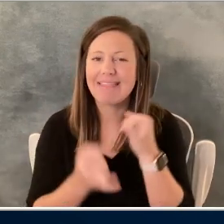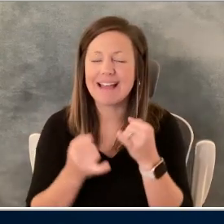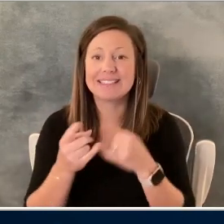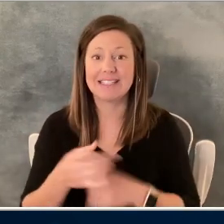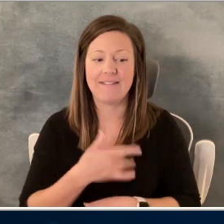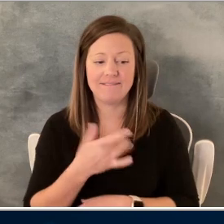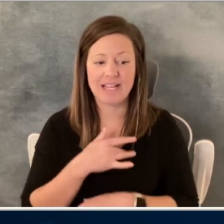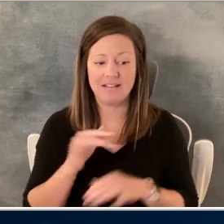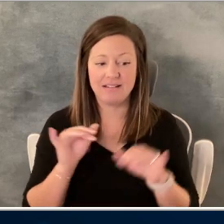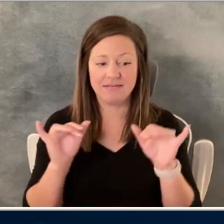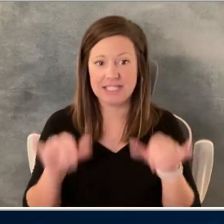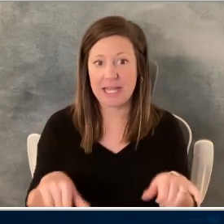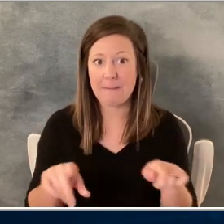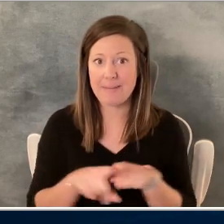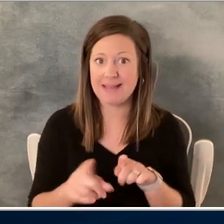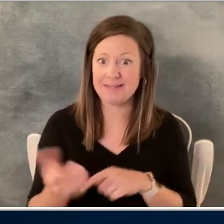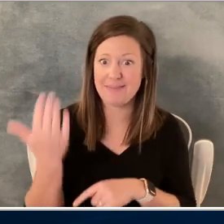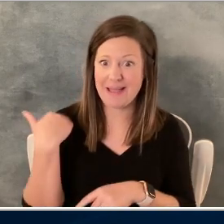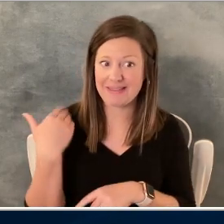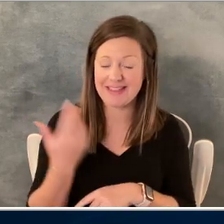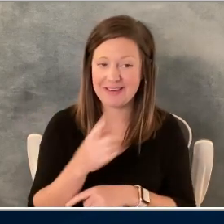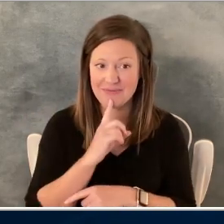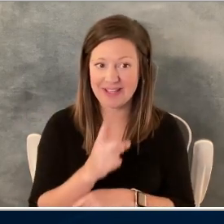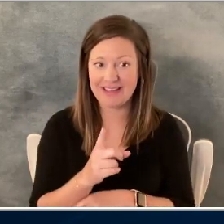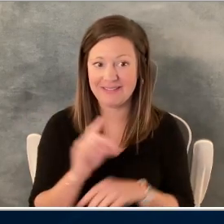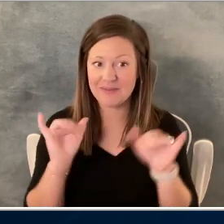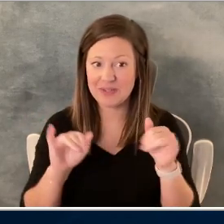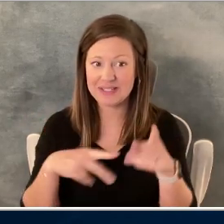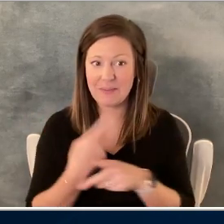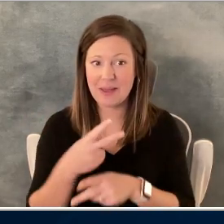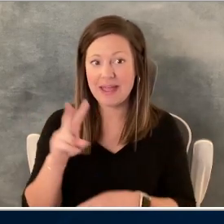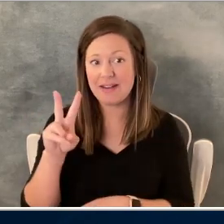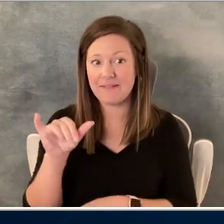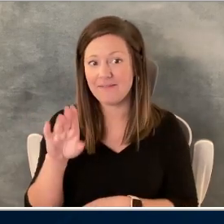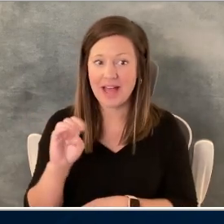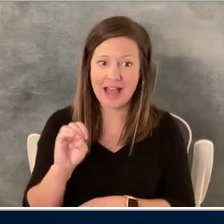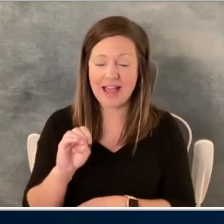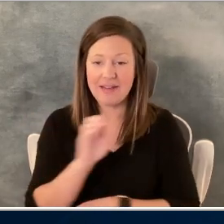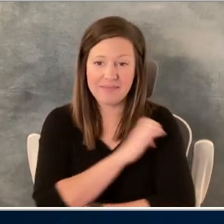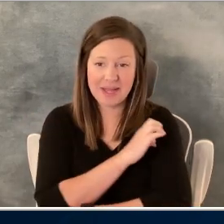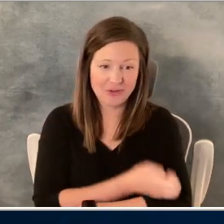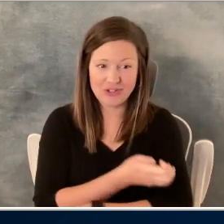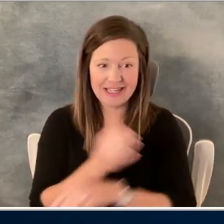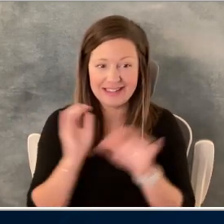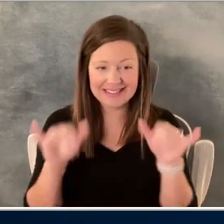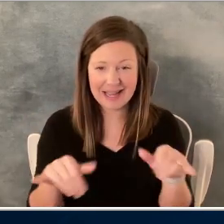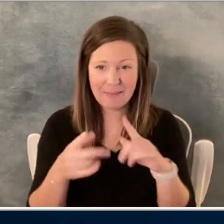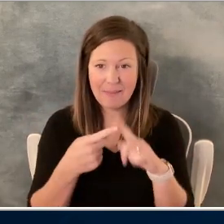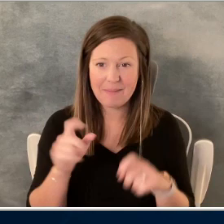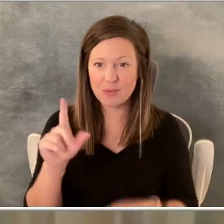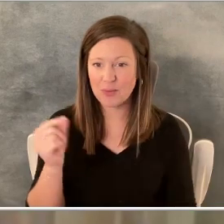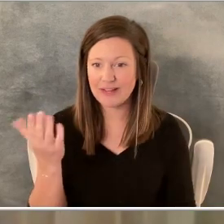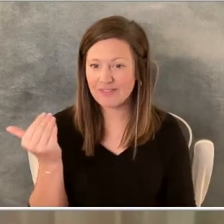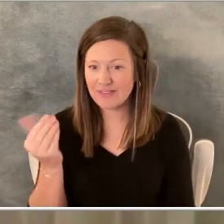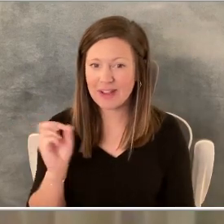did back then? Is there the same kind of vibe as 2015?